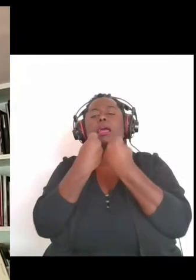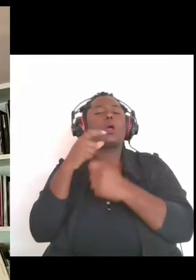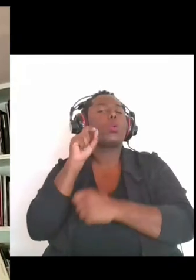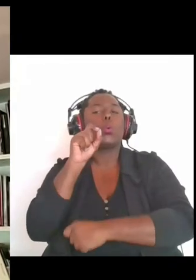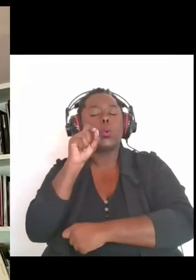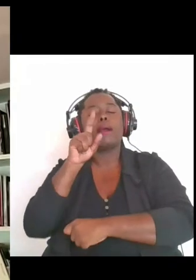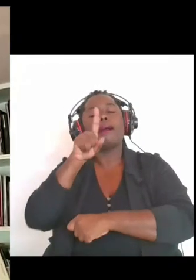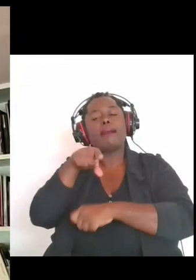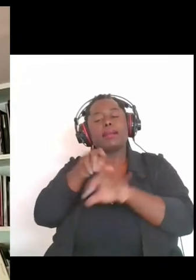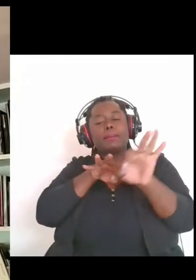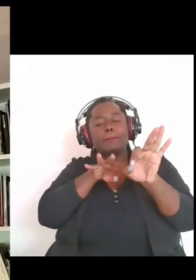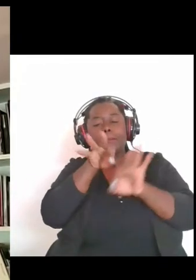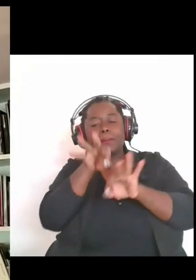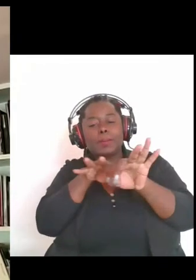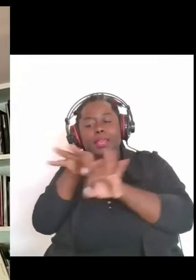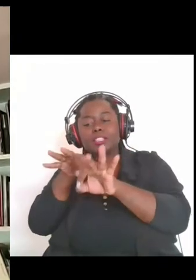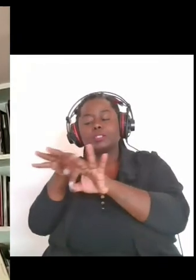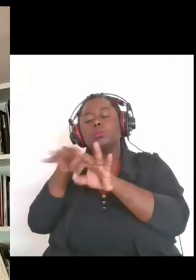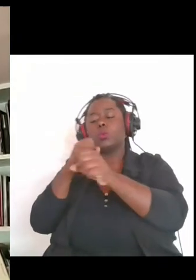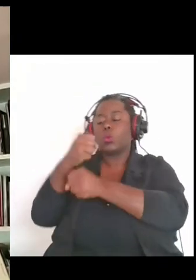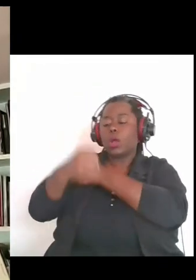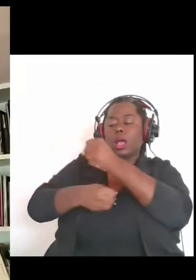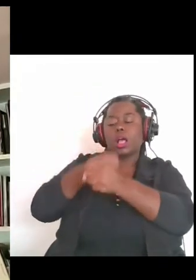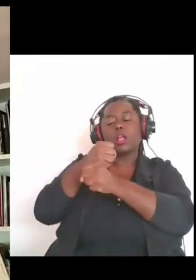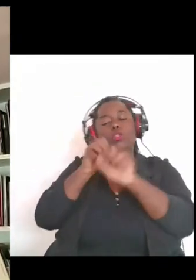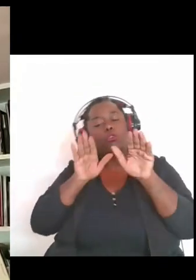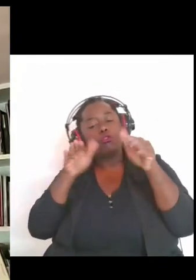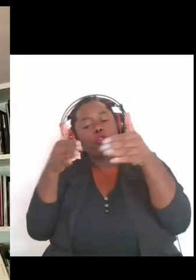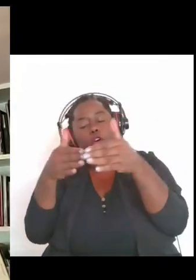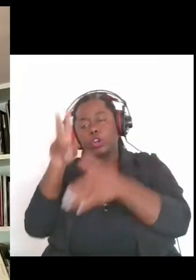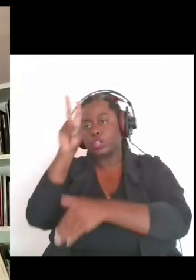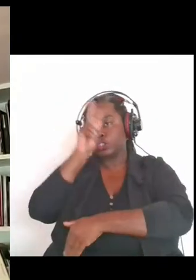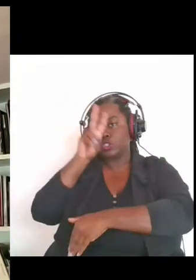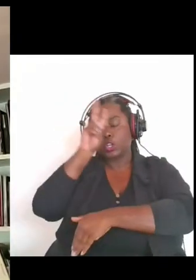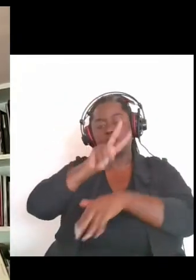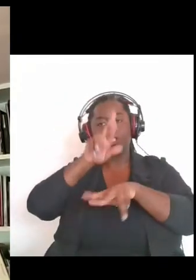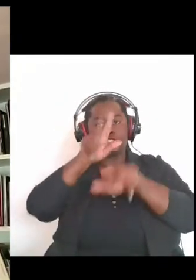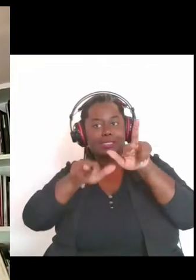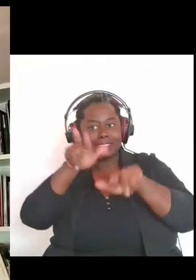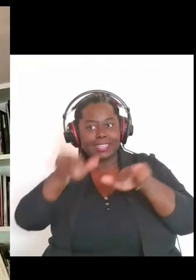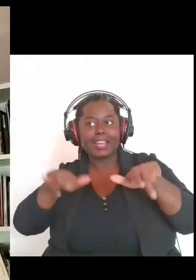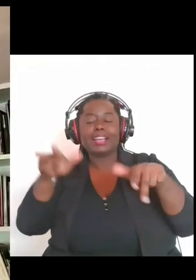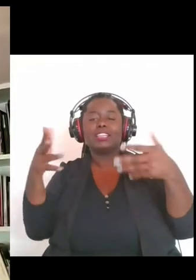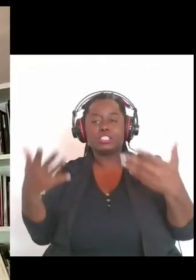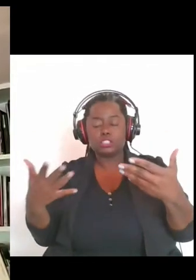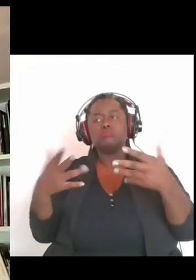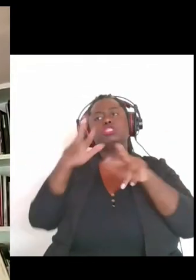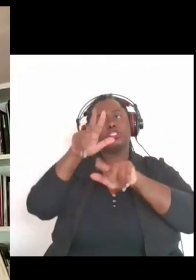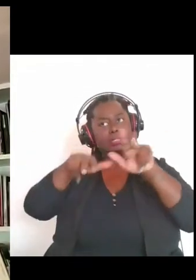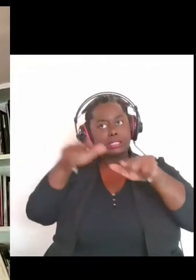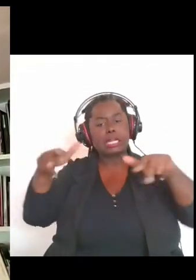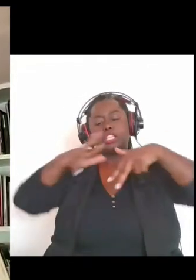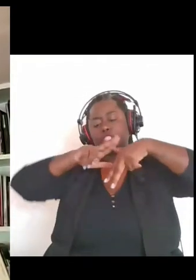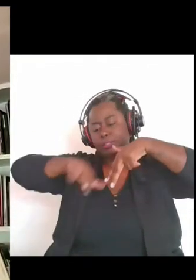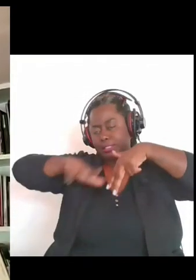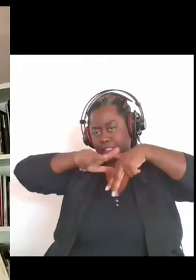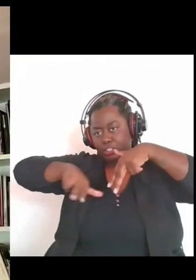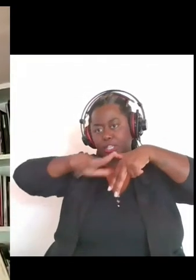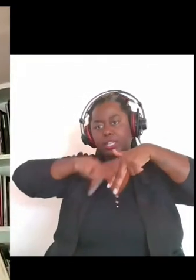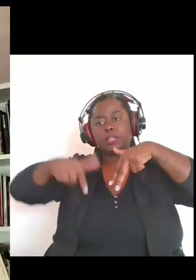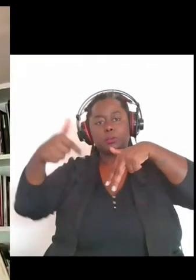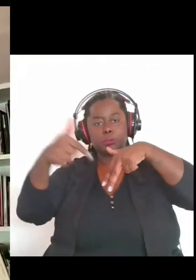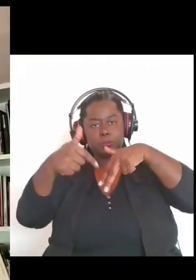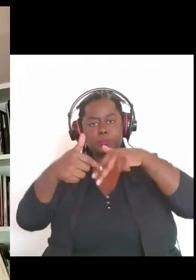are a preparation for the year that is dedicated to queer histories to diversity